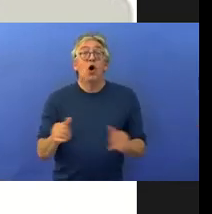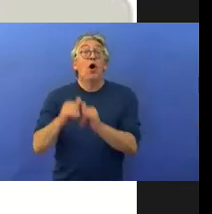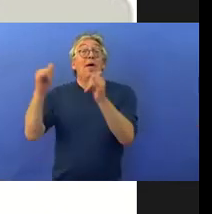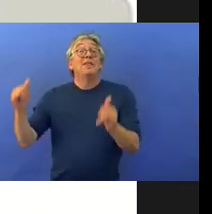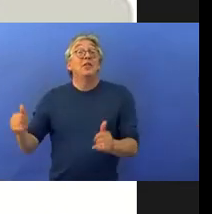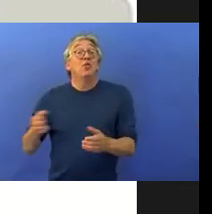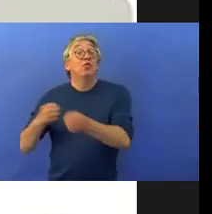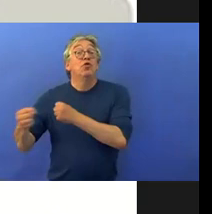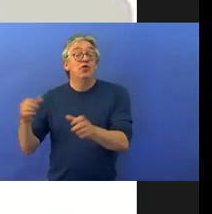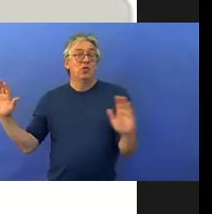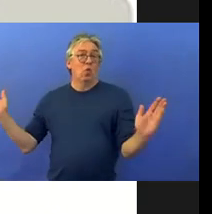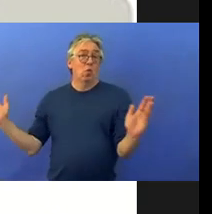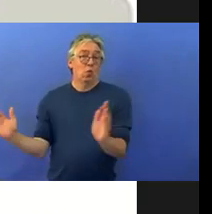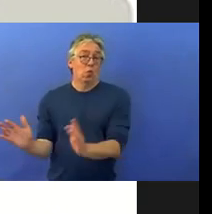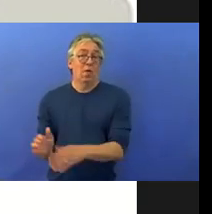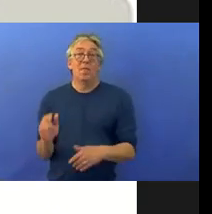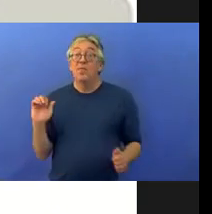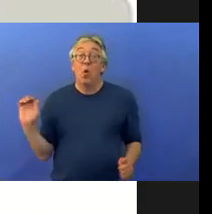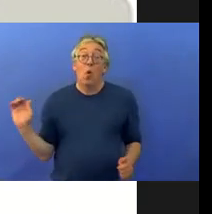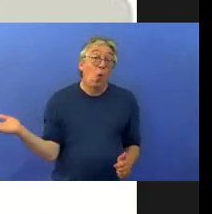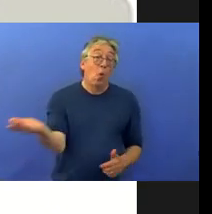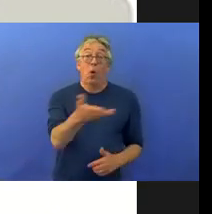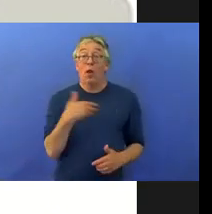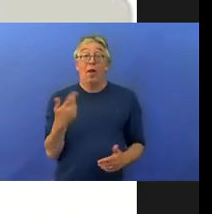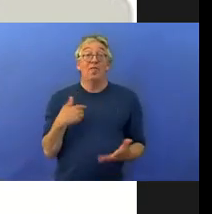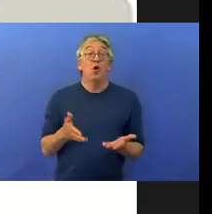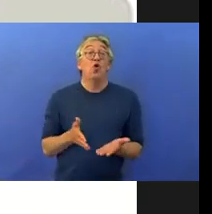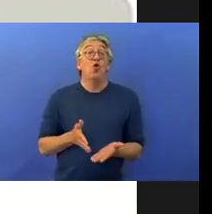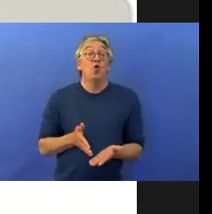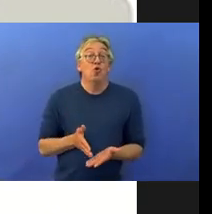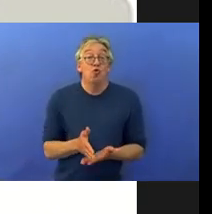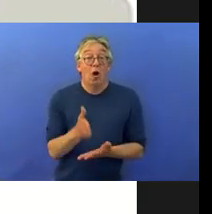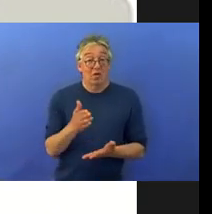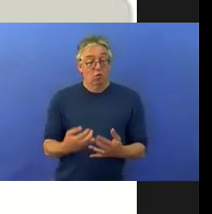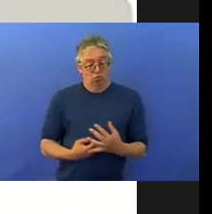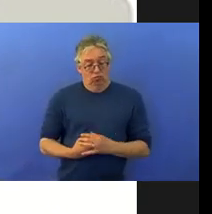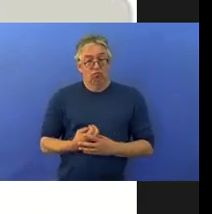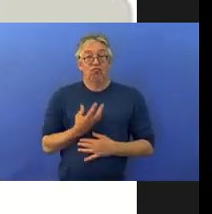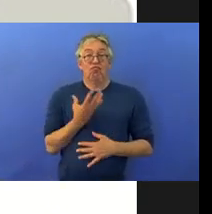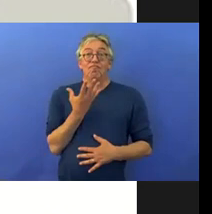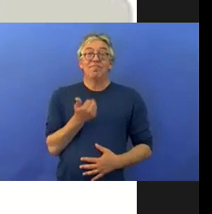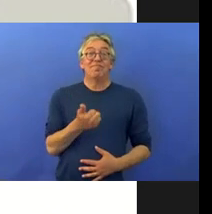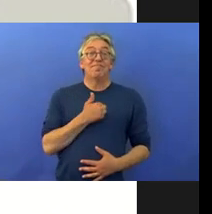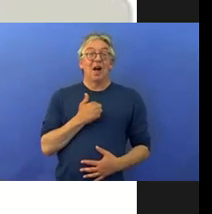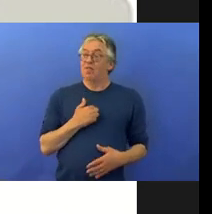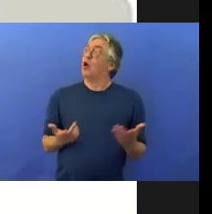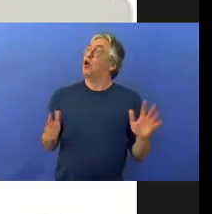life. Everyone deserves the opportunity to develop themselves and to contribute to society. Article